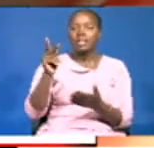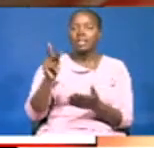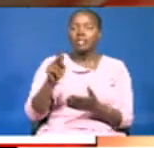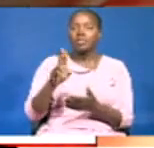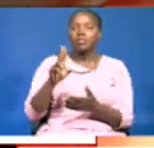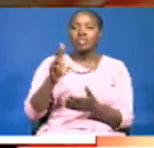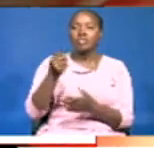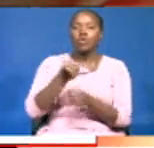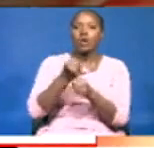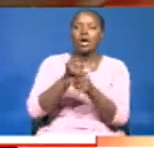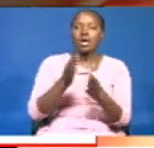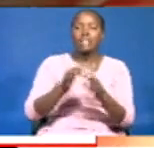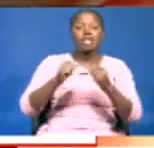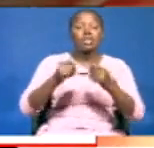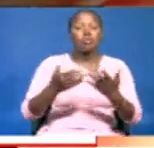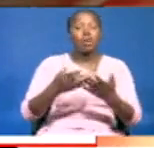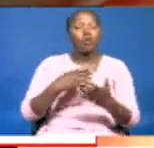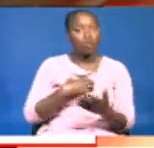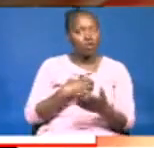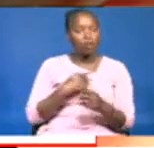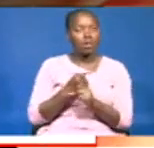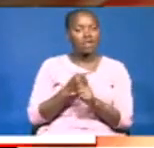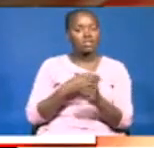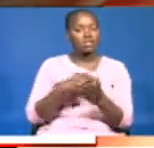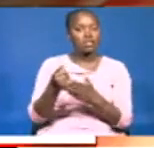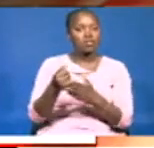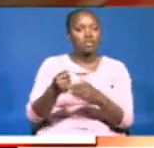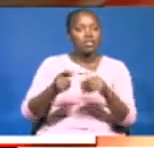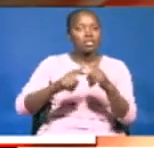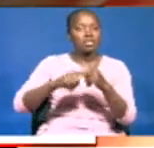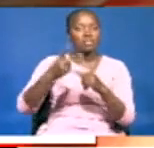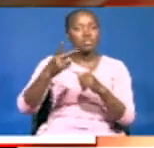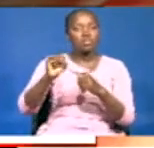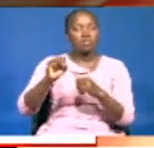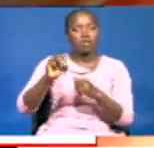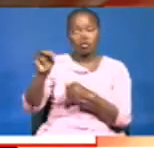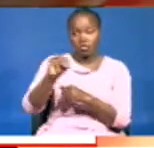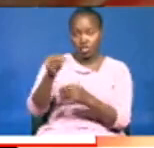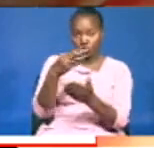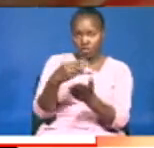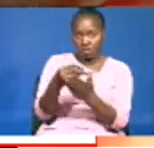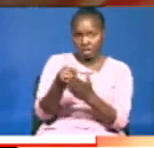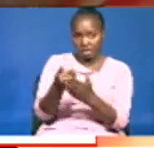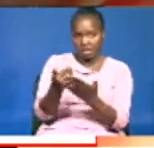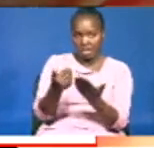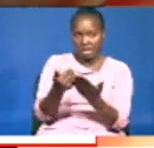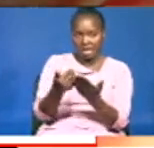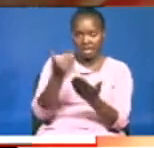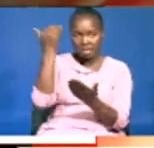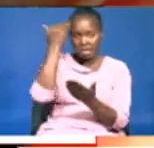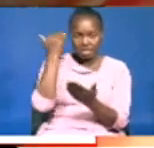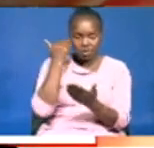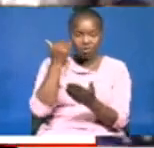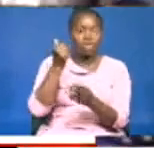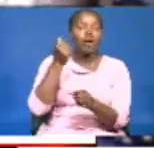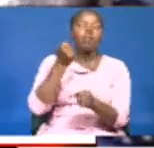agreement on how the retrenched workers will receive 625 million shillings as ruled by the Labour Relations and